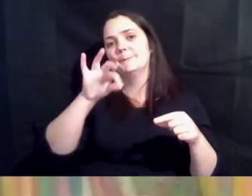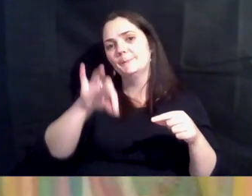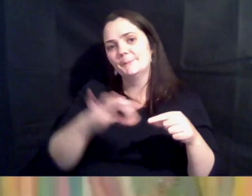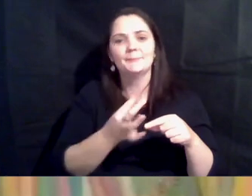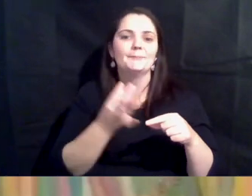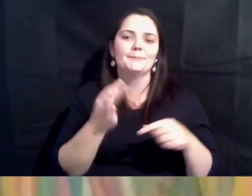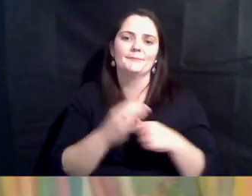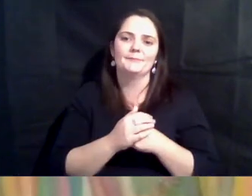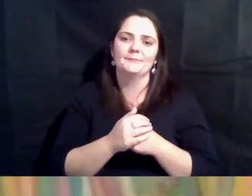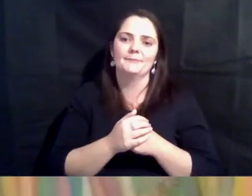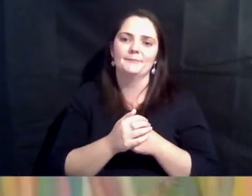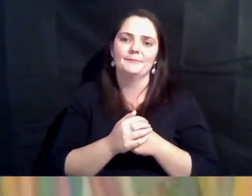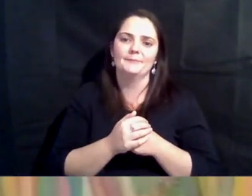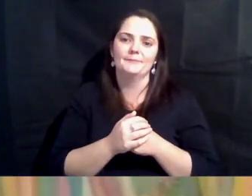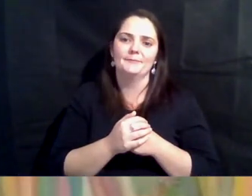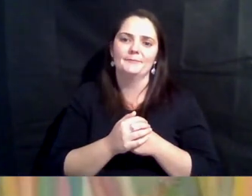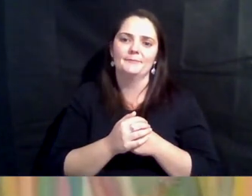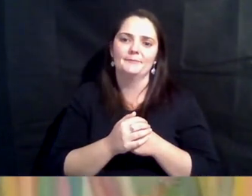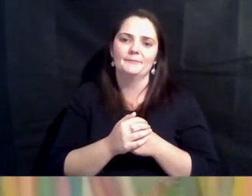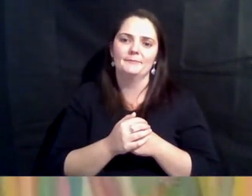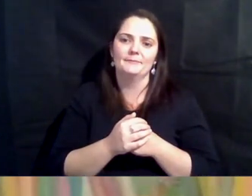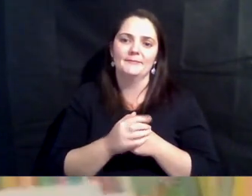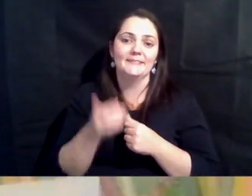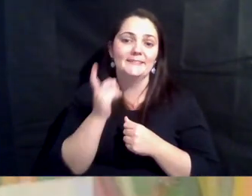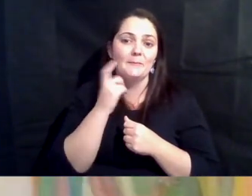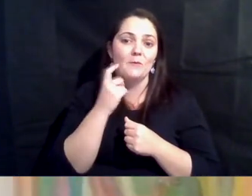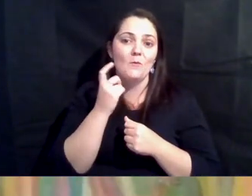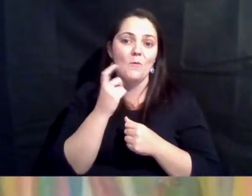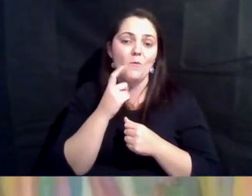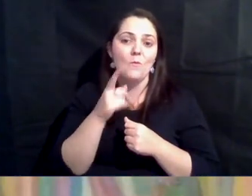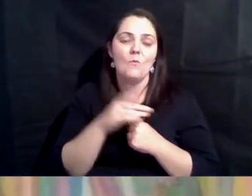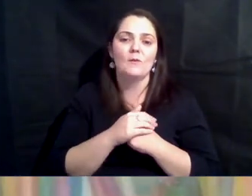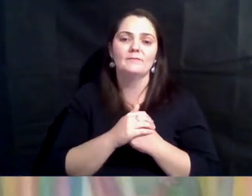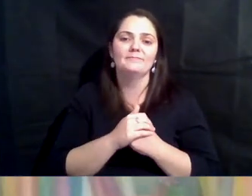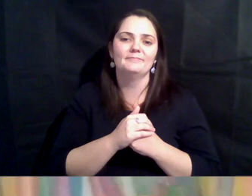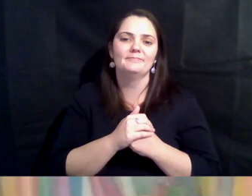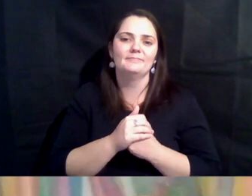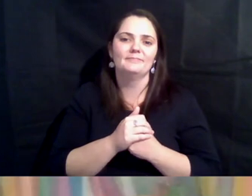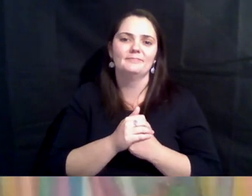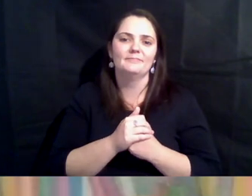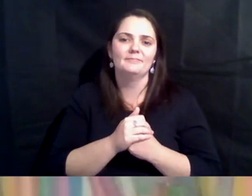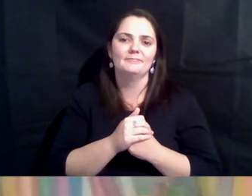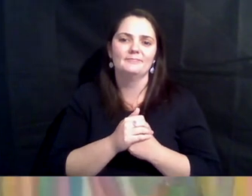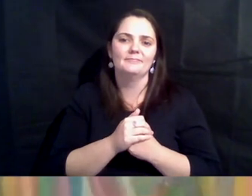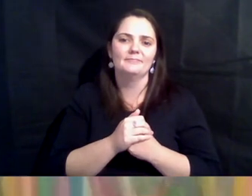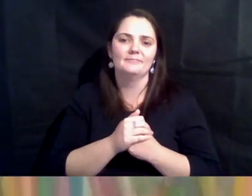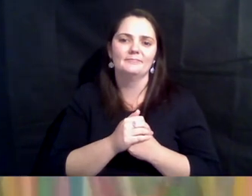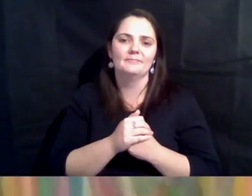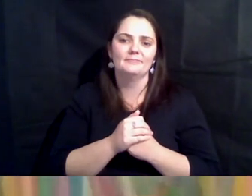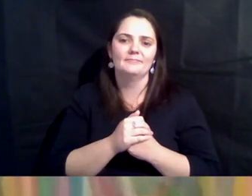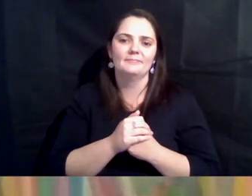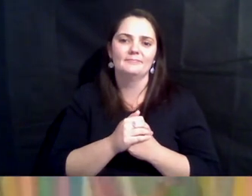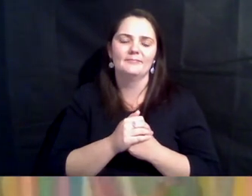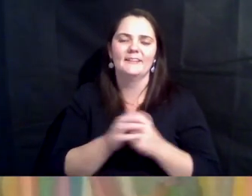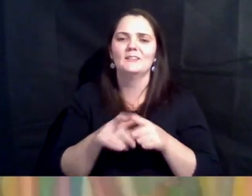there, and then I'm just going to go back. So very simple. I've done that, and then I'm going back into through my holes. Cool. And then